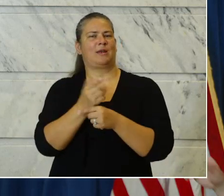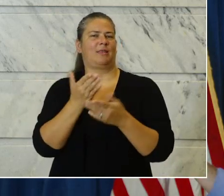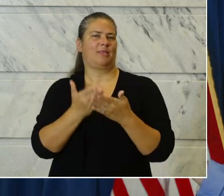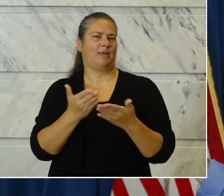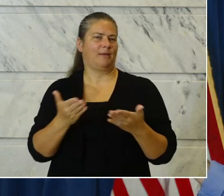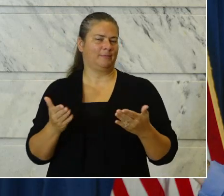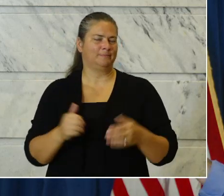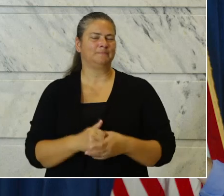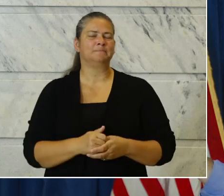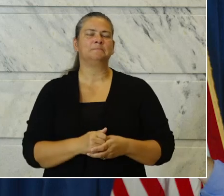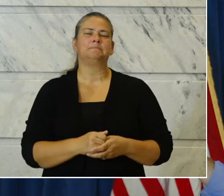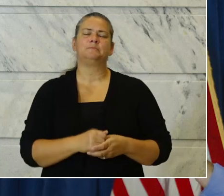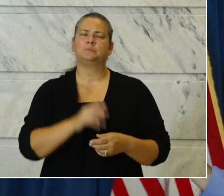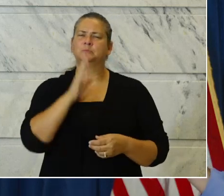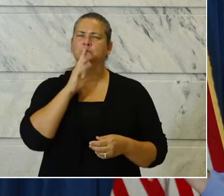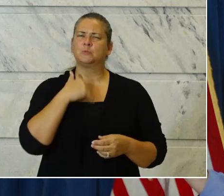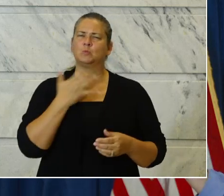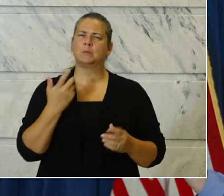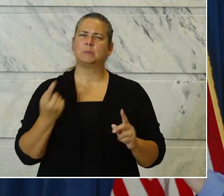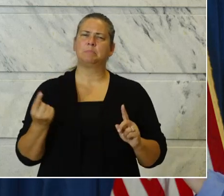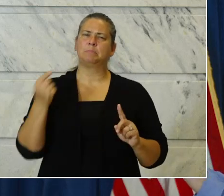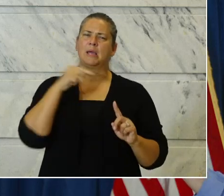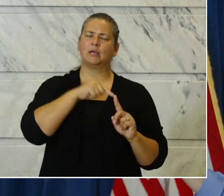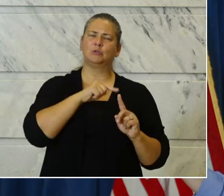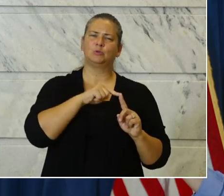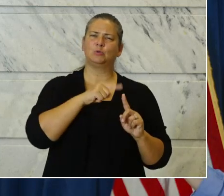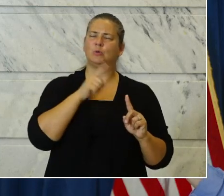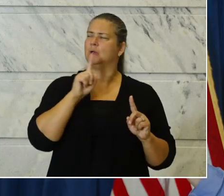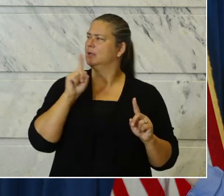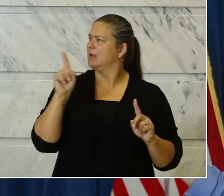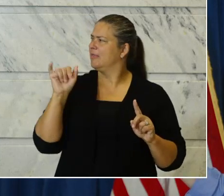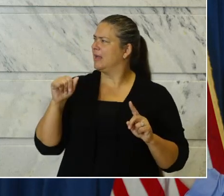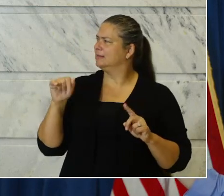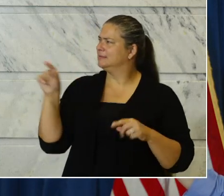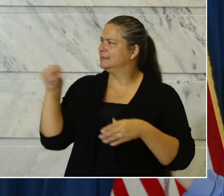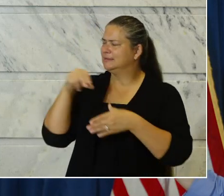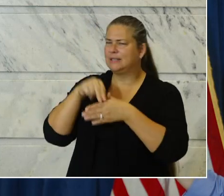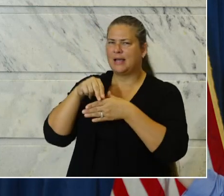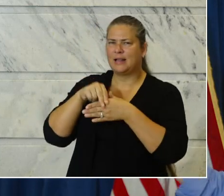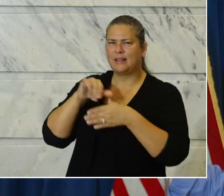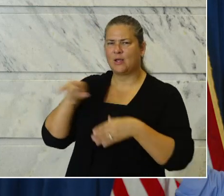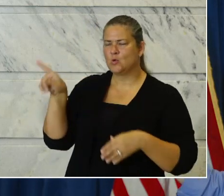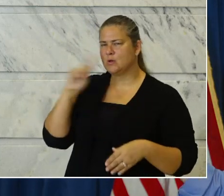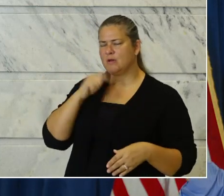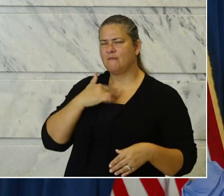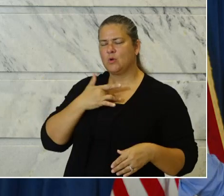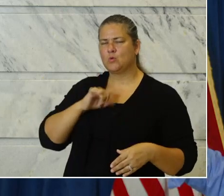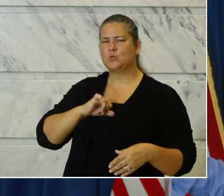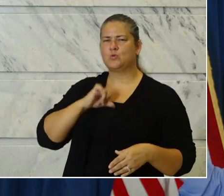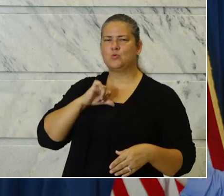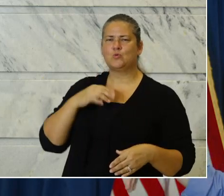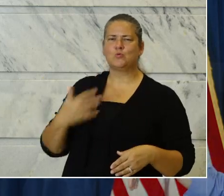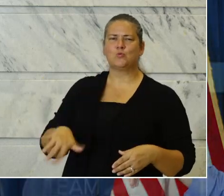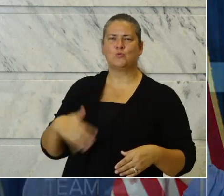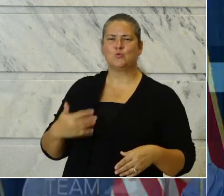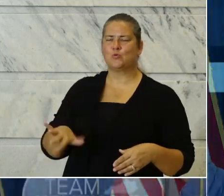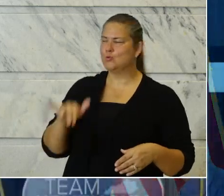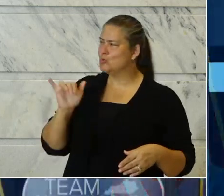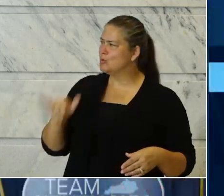I want to go back to one Team Kentucky Fund slide. This one made me proud, not that one, though that's good